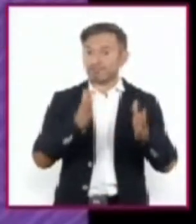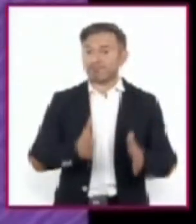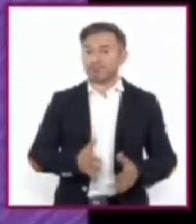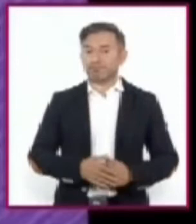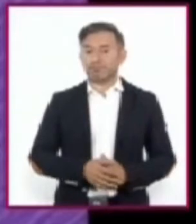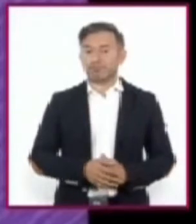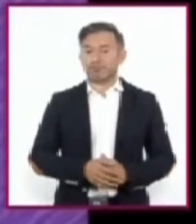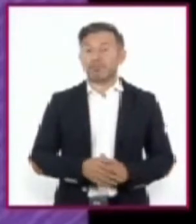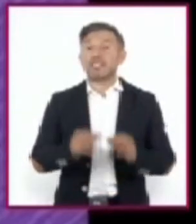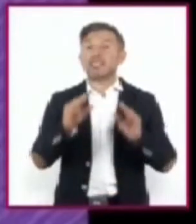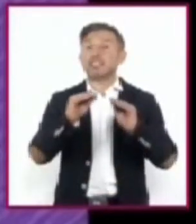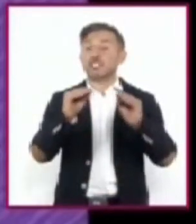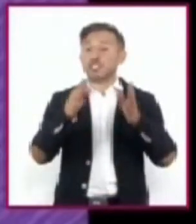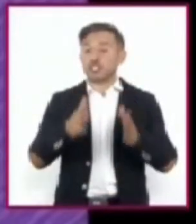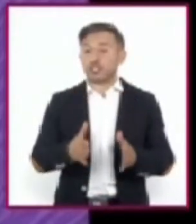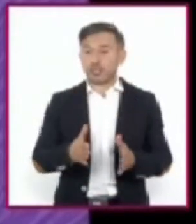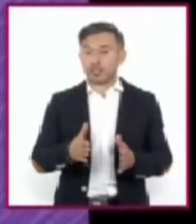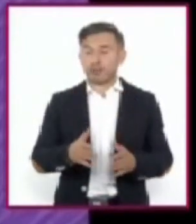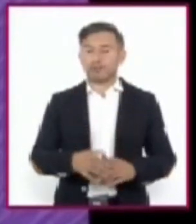A teacher.